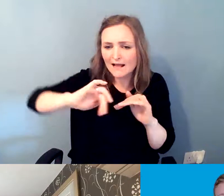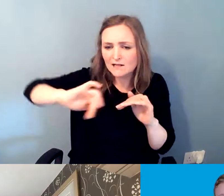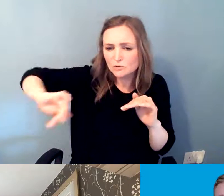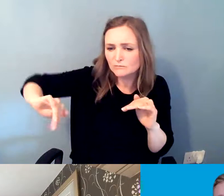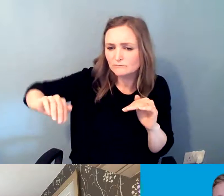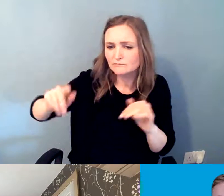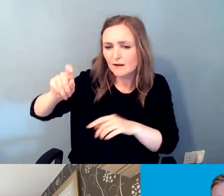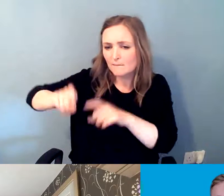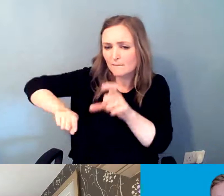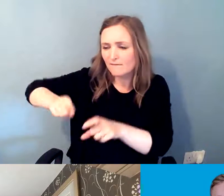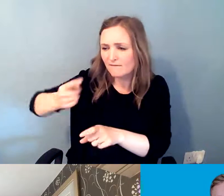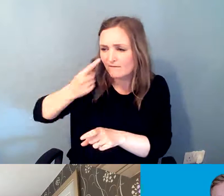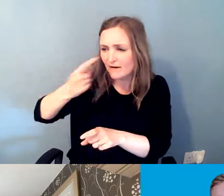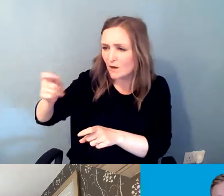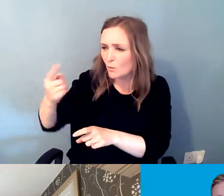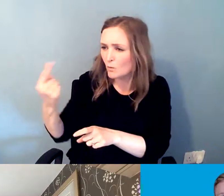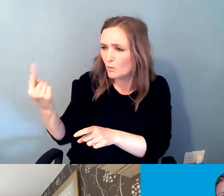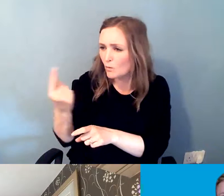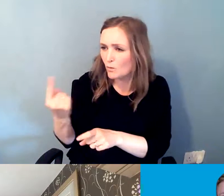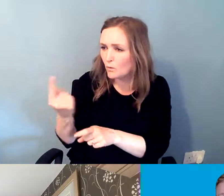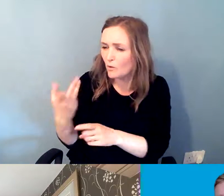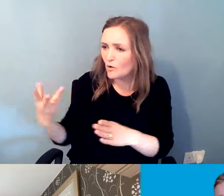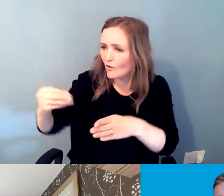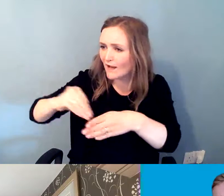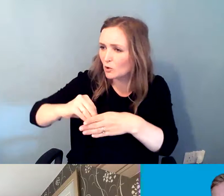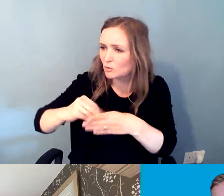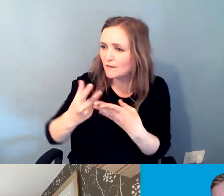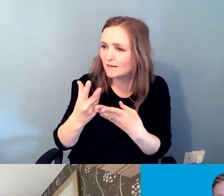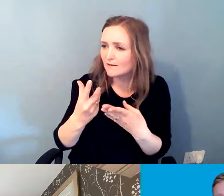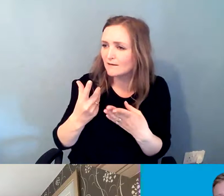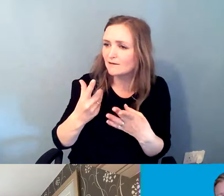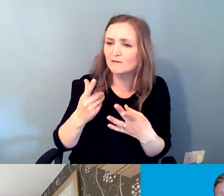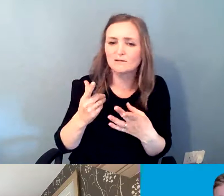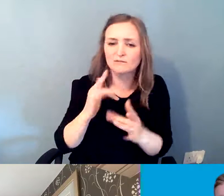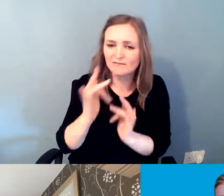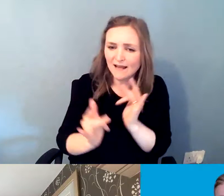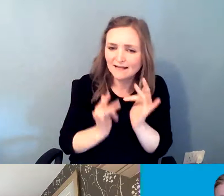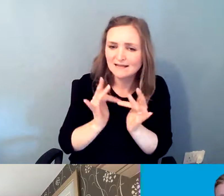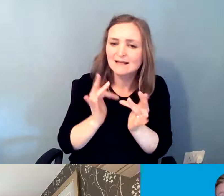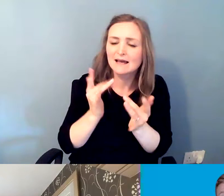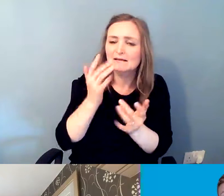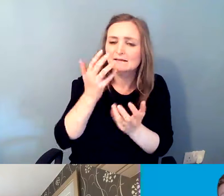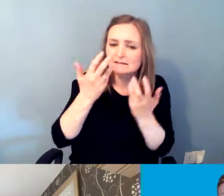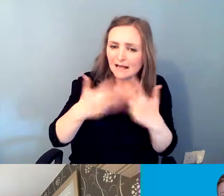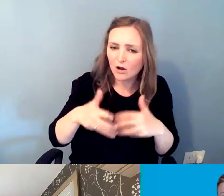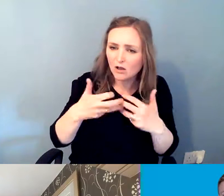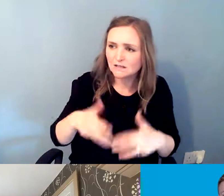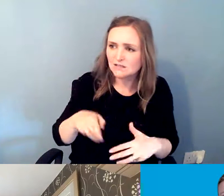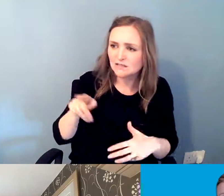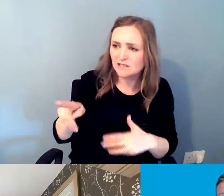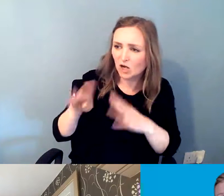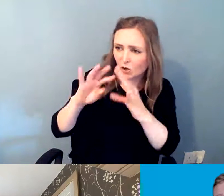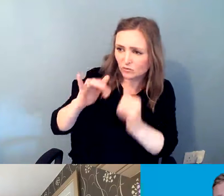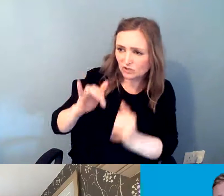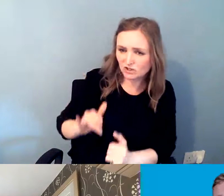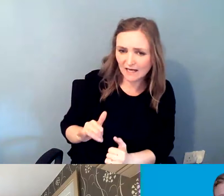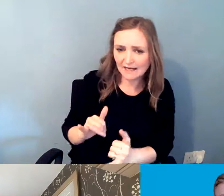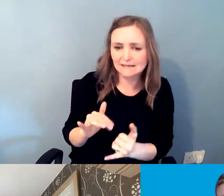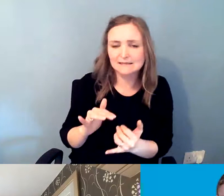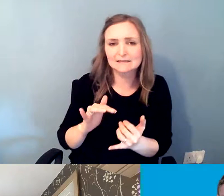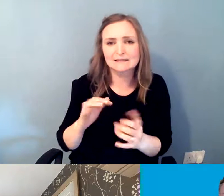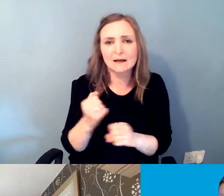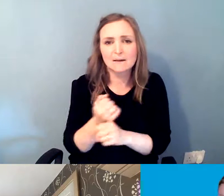provider and commissioner organisations, so that when they're making a service change, they can check that the changes that are being made to